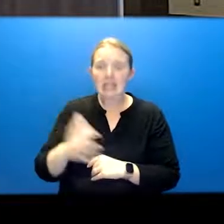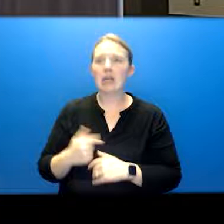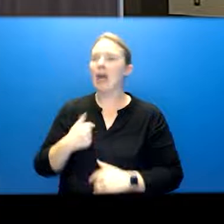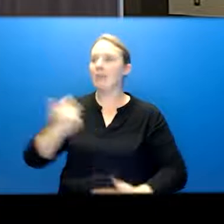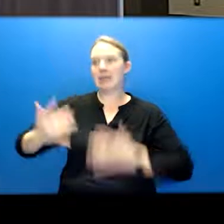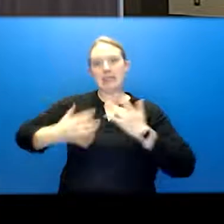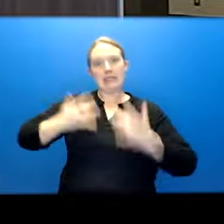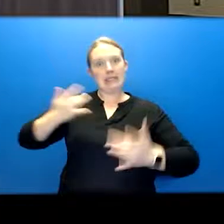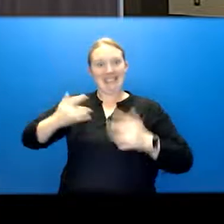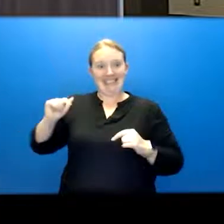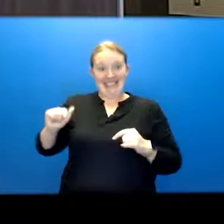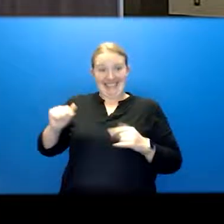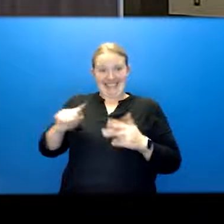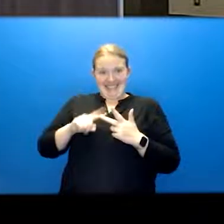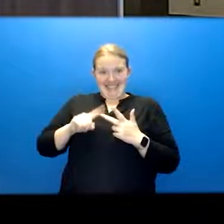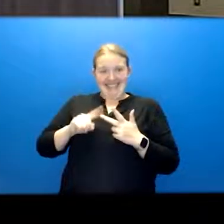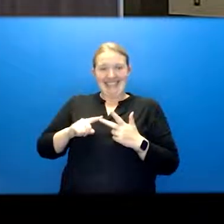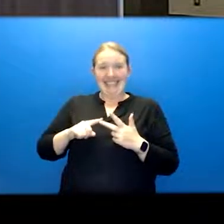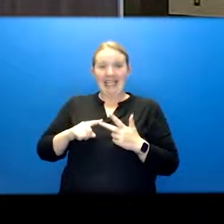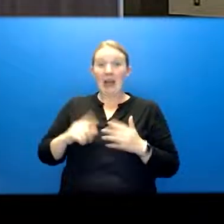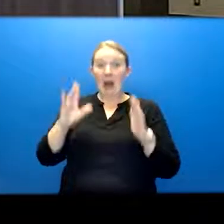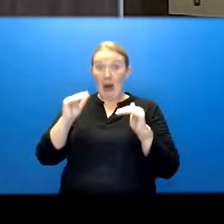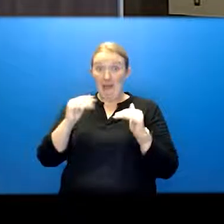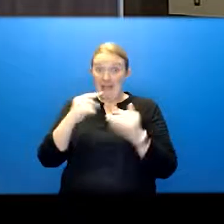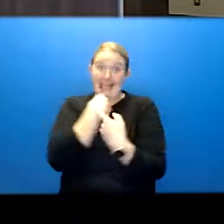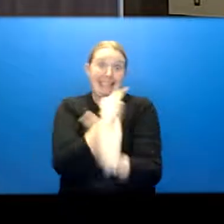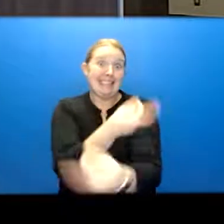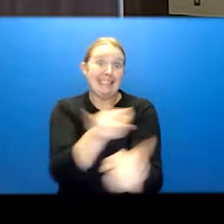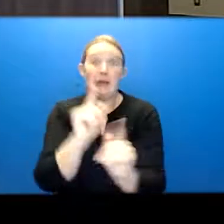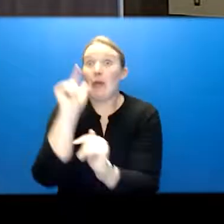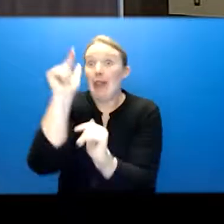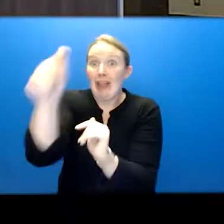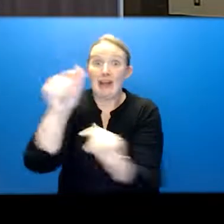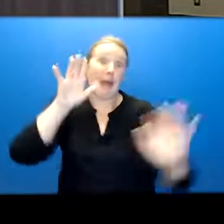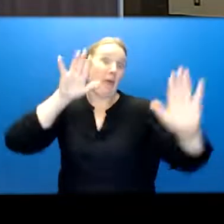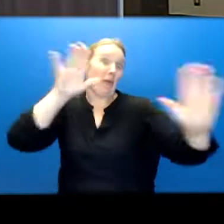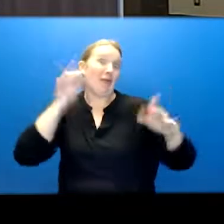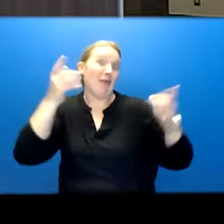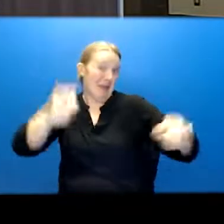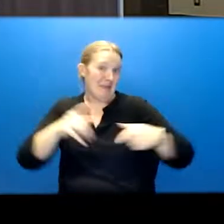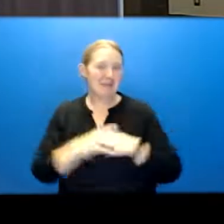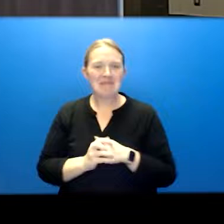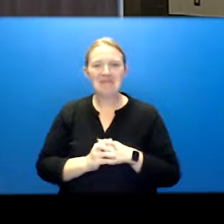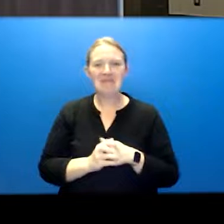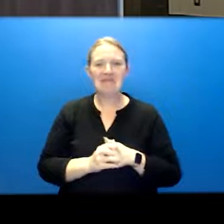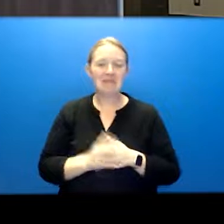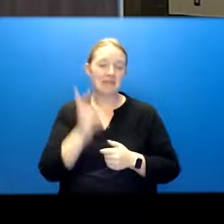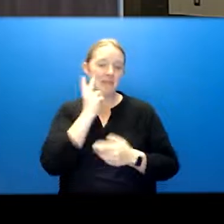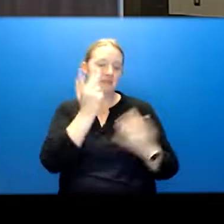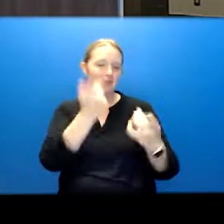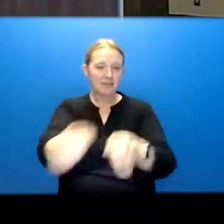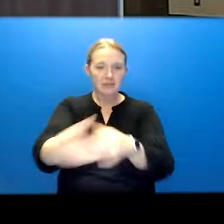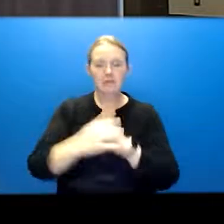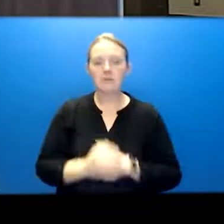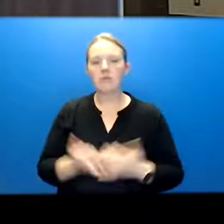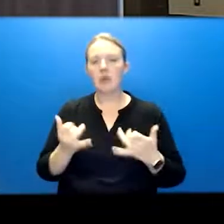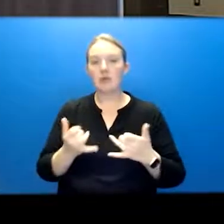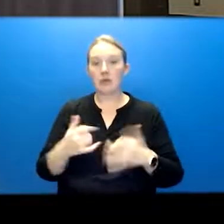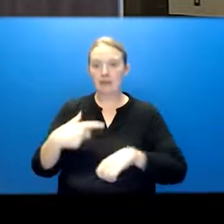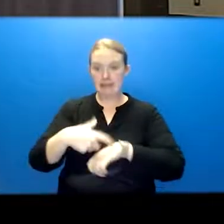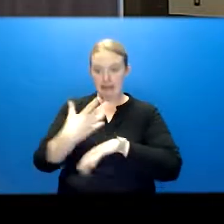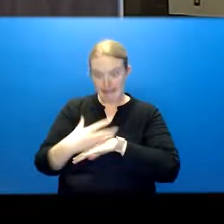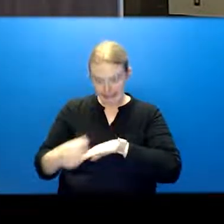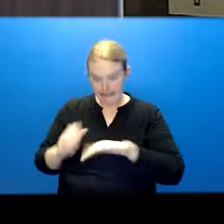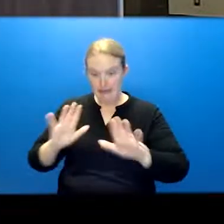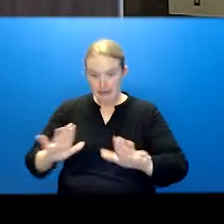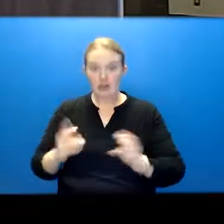and hopefully I can come back and tell you that it all went fantastic. And to see where it went. Okay, so I'm running out of time, so I'm